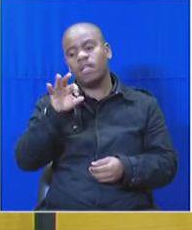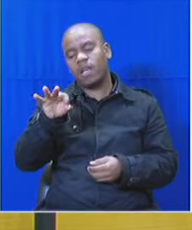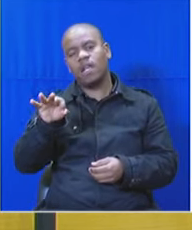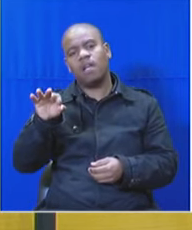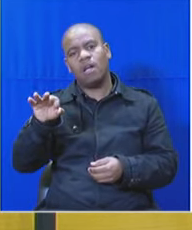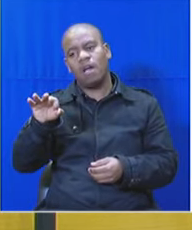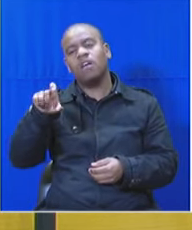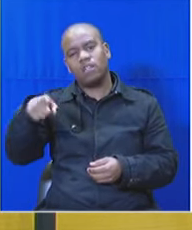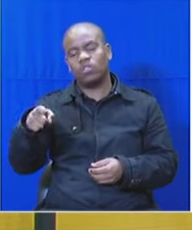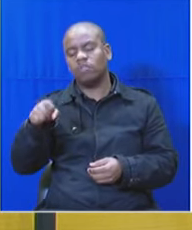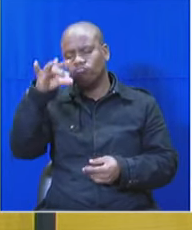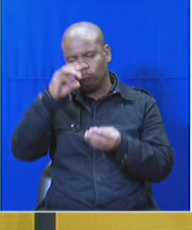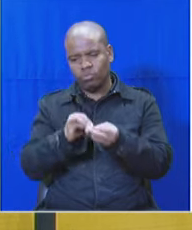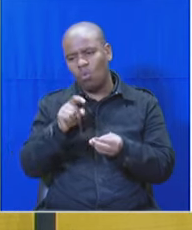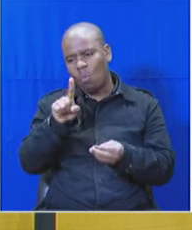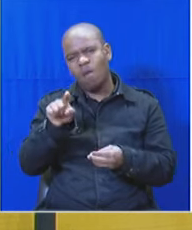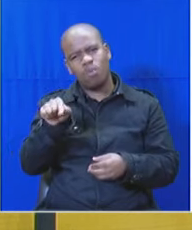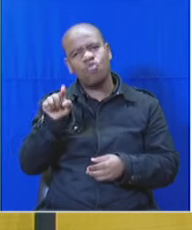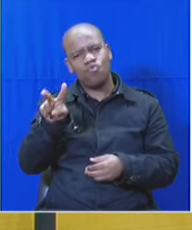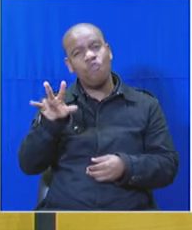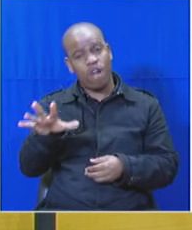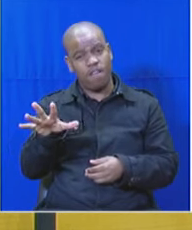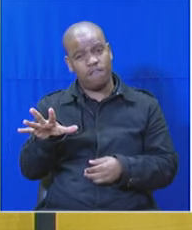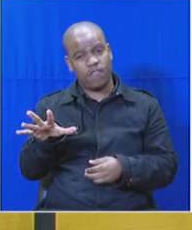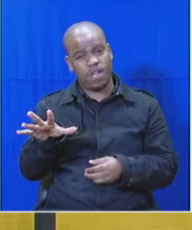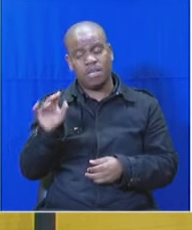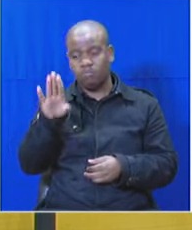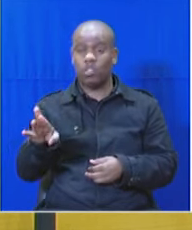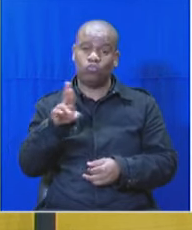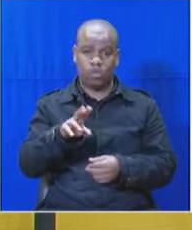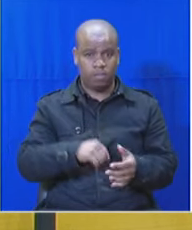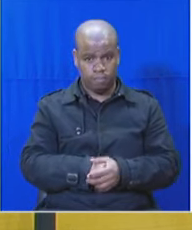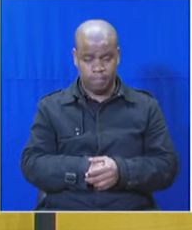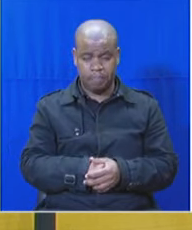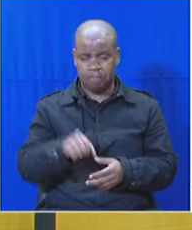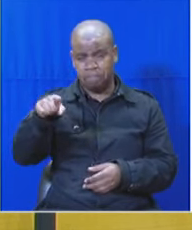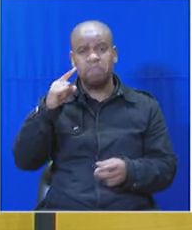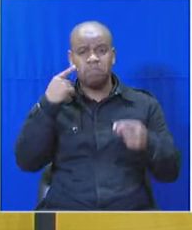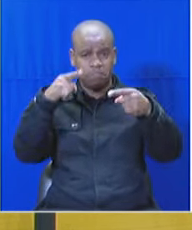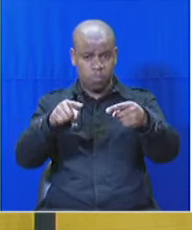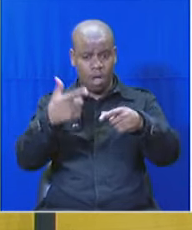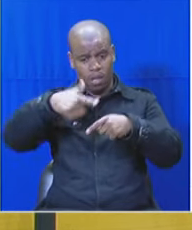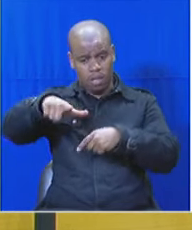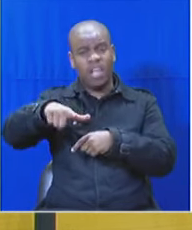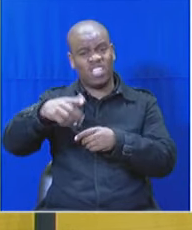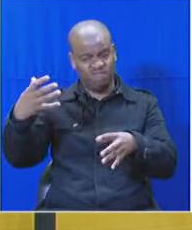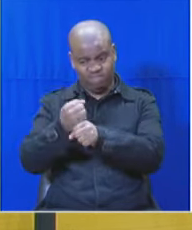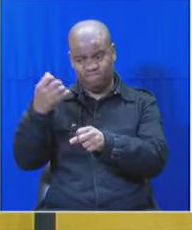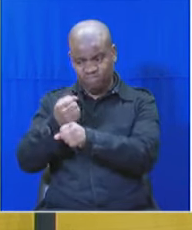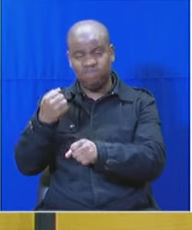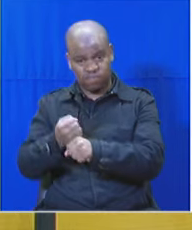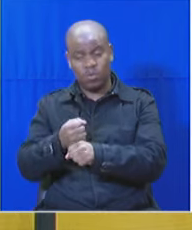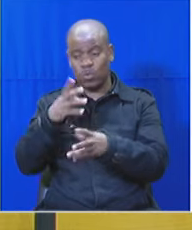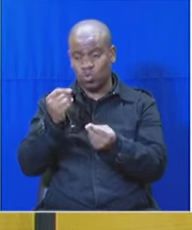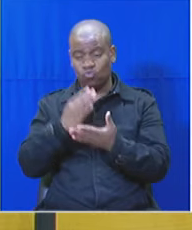208,350 hectares at a cost of 1.253 billion. The intention of land acquisition is to recreate the class